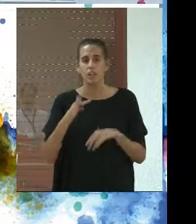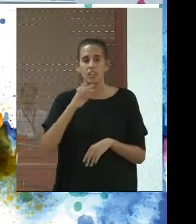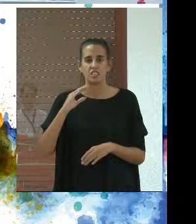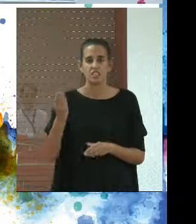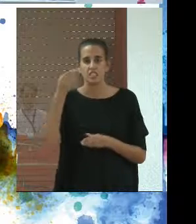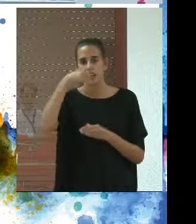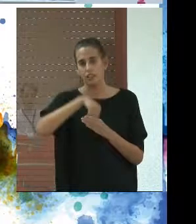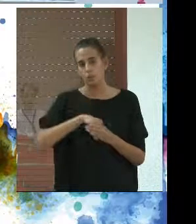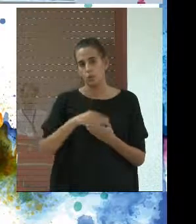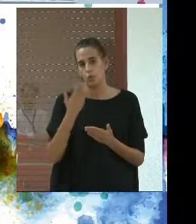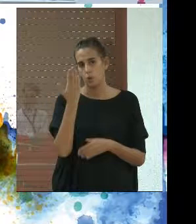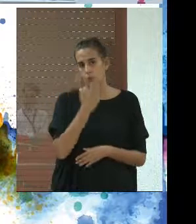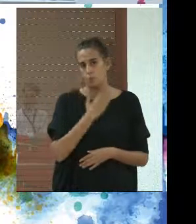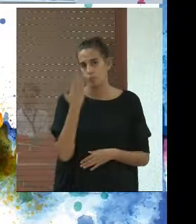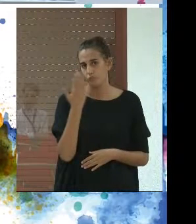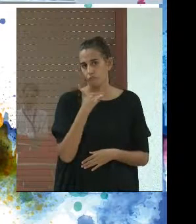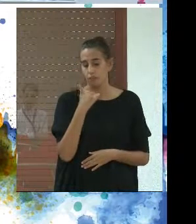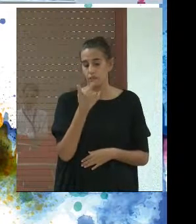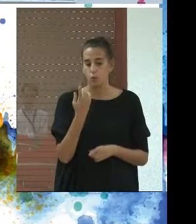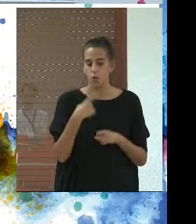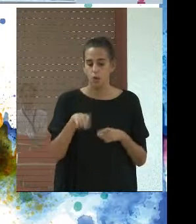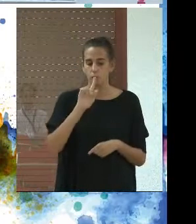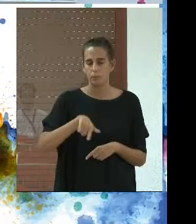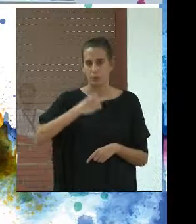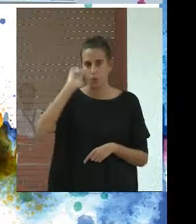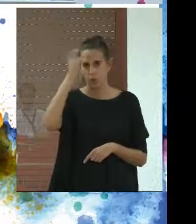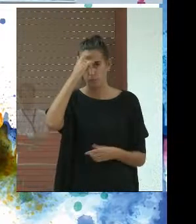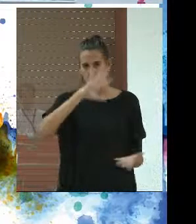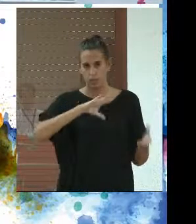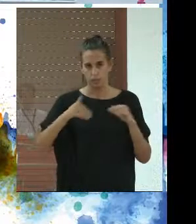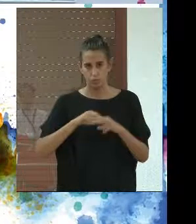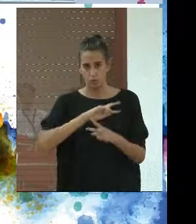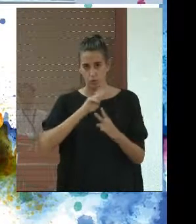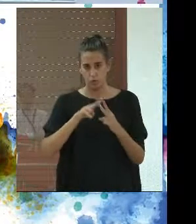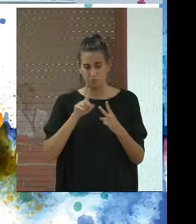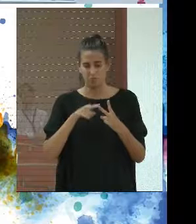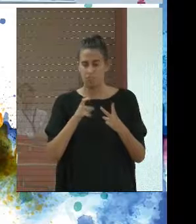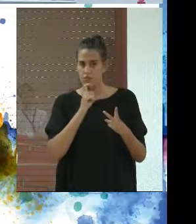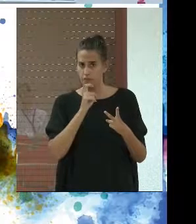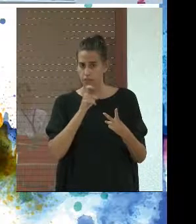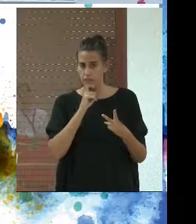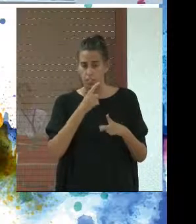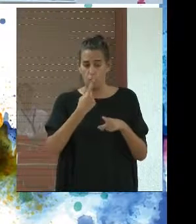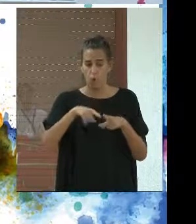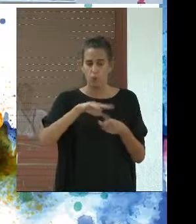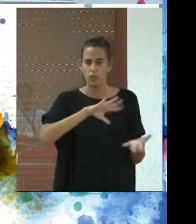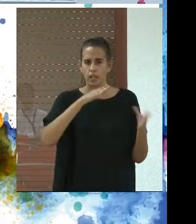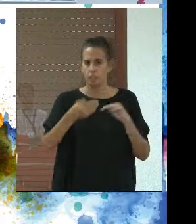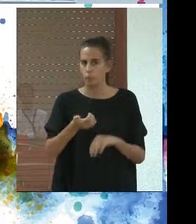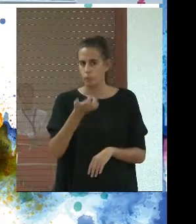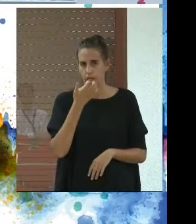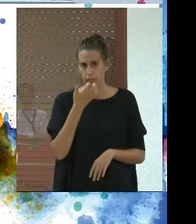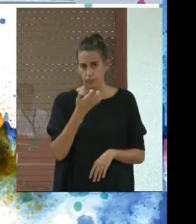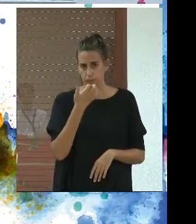In the school, we not only adapt objects, but also concept, which is the most difficult. But with regard